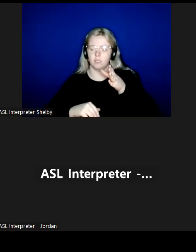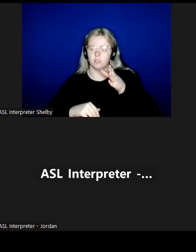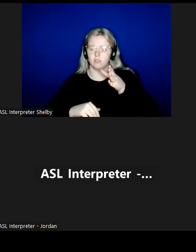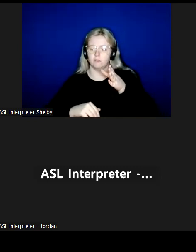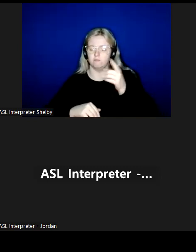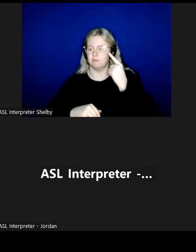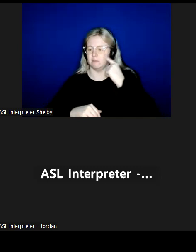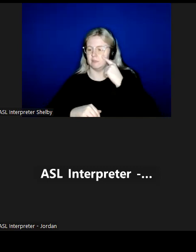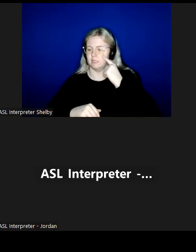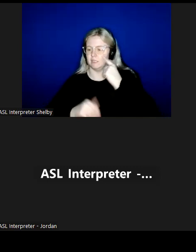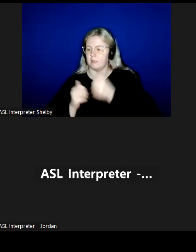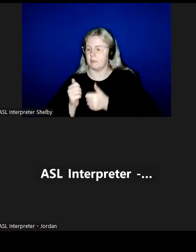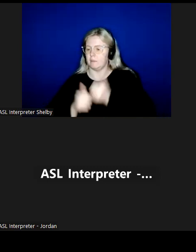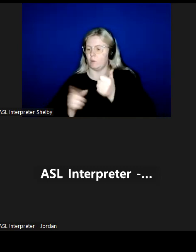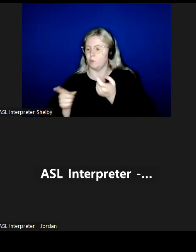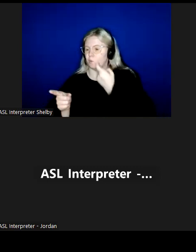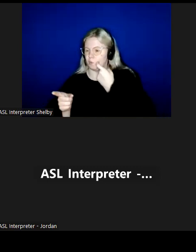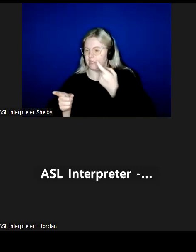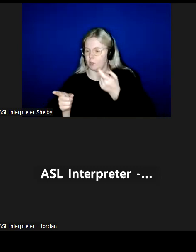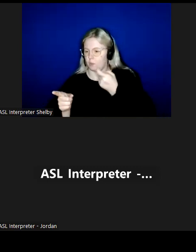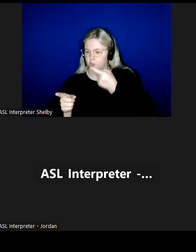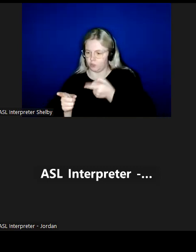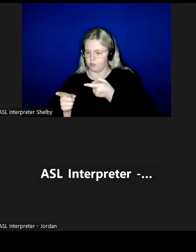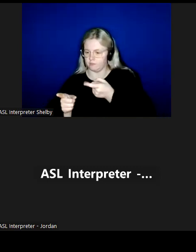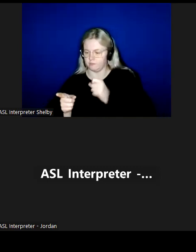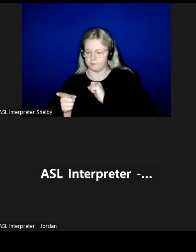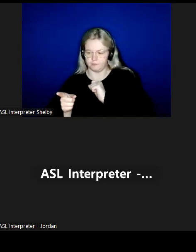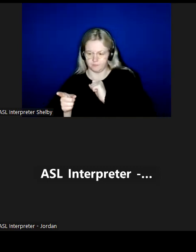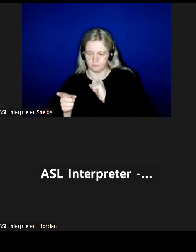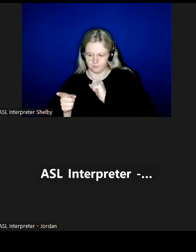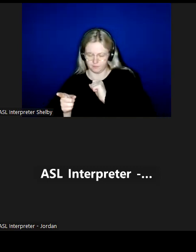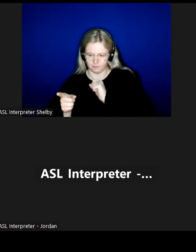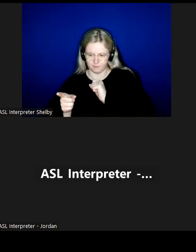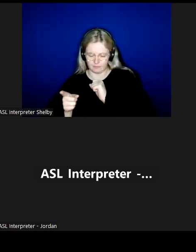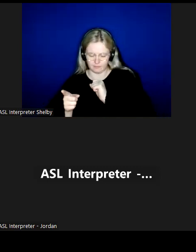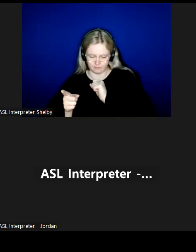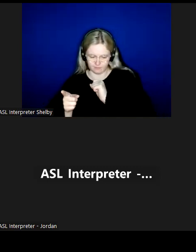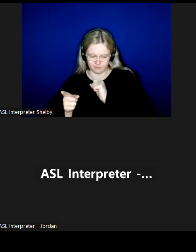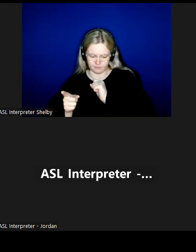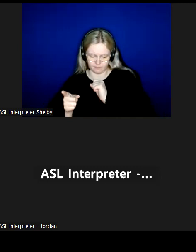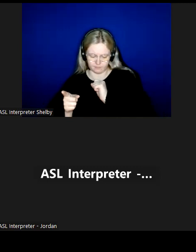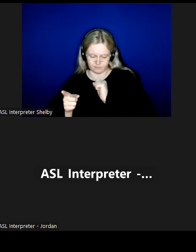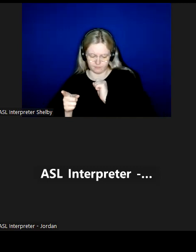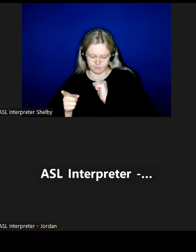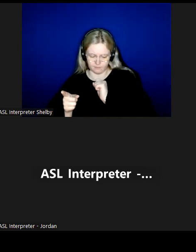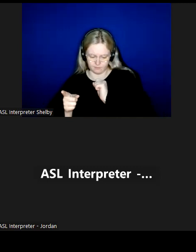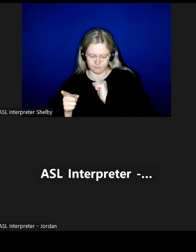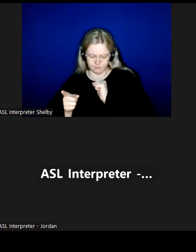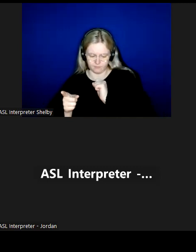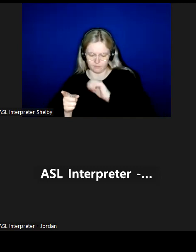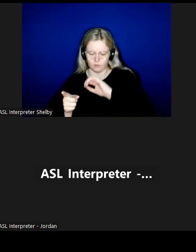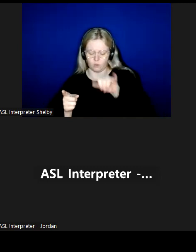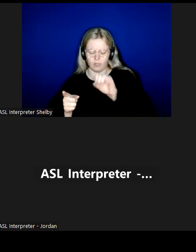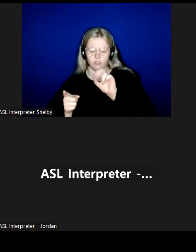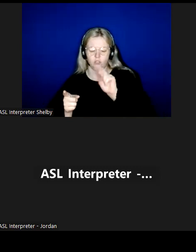in the chat as I speak to the central zone. I'll try to address that as well. As Jenna